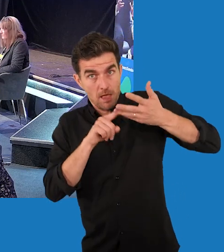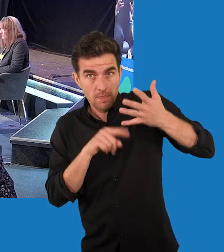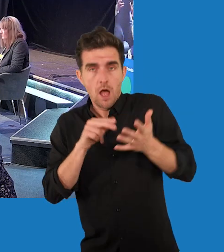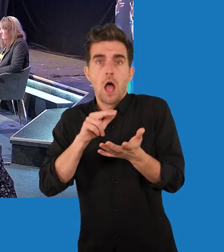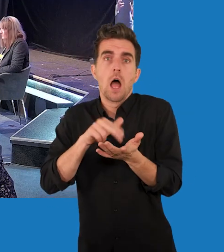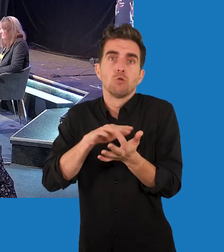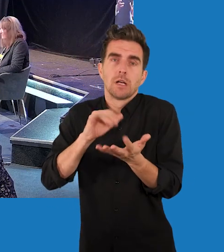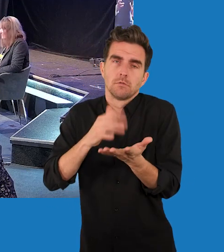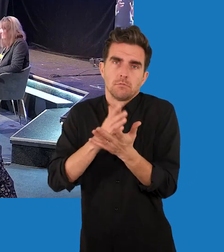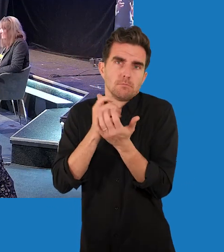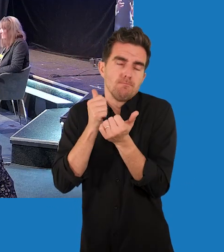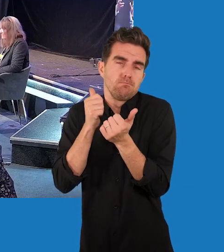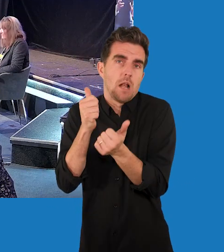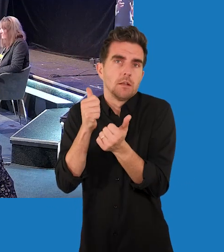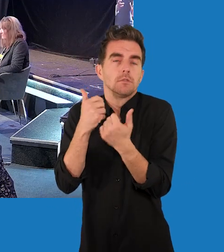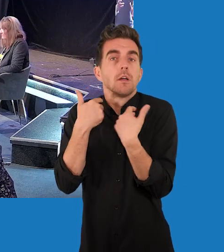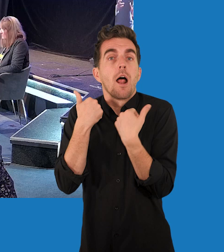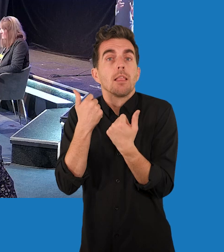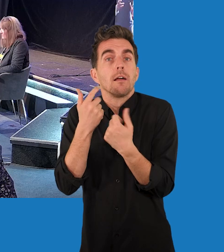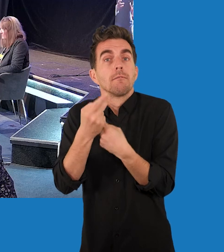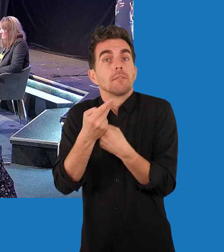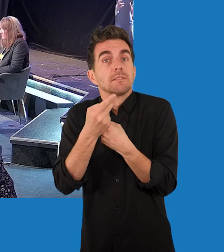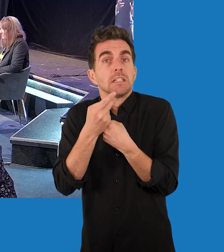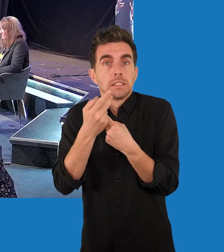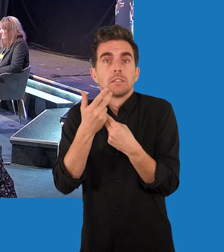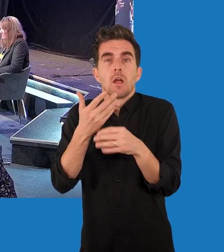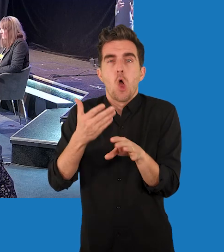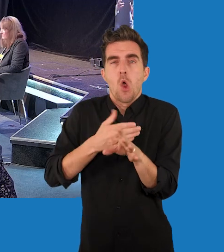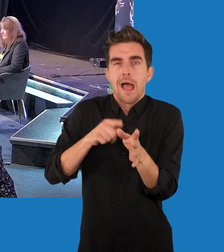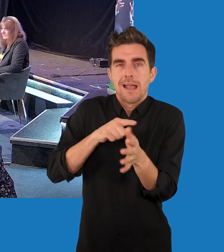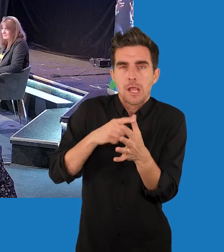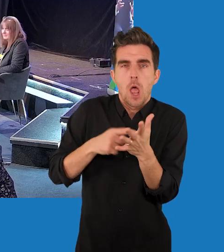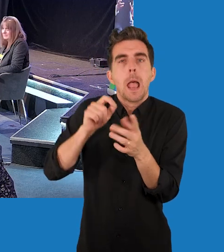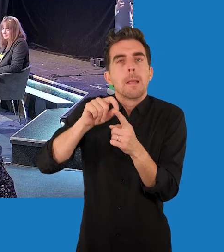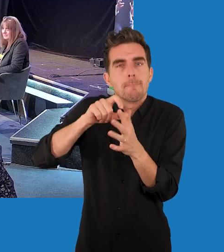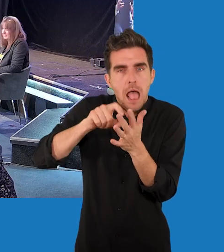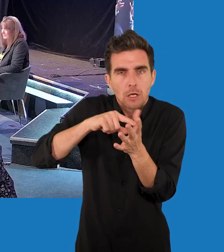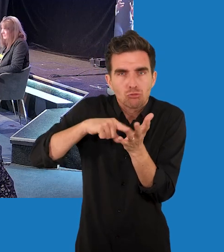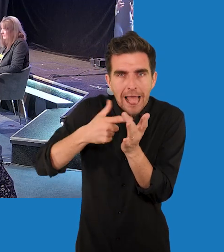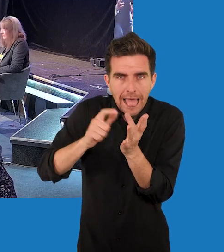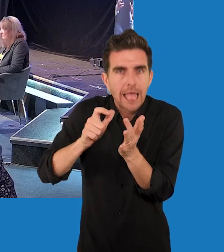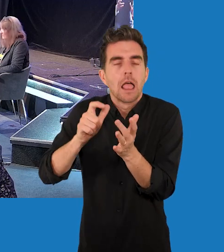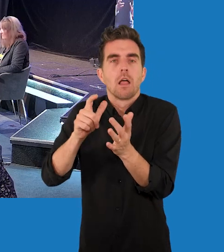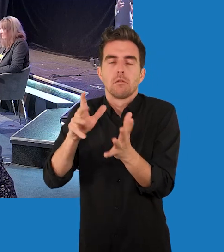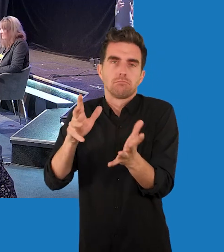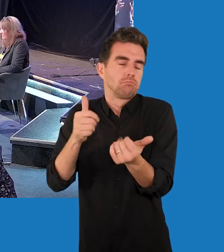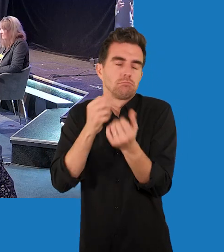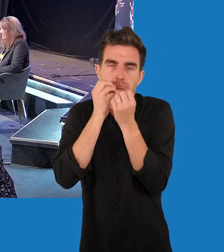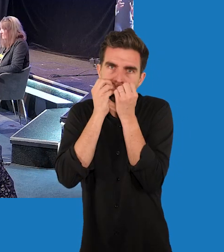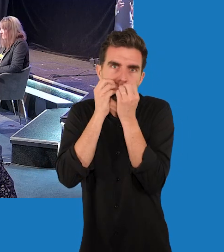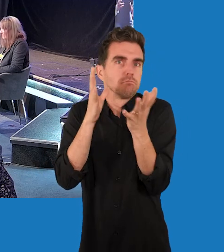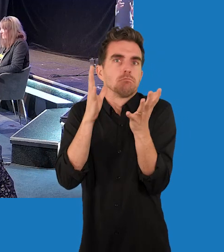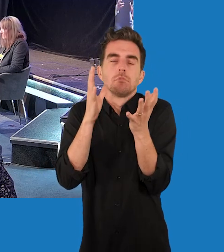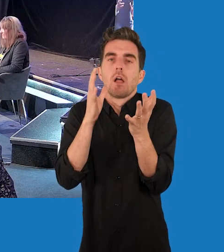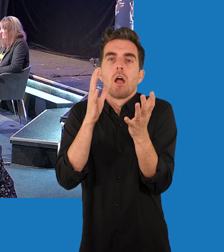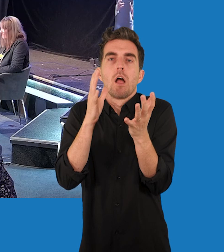Plus, and the NHS was blooming brilliant, and all the health visitors and all the early years paediatric people, we joined it all up.